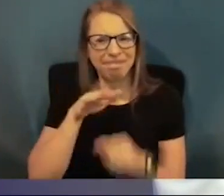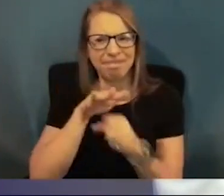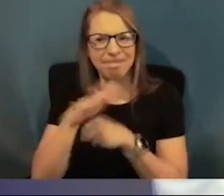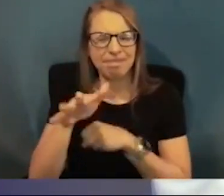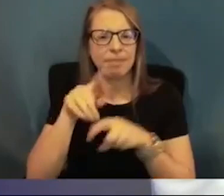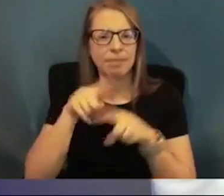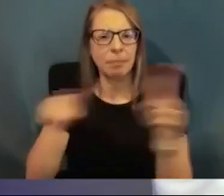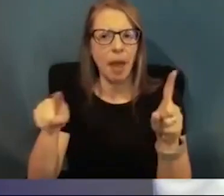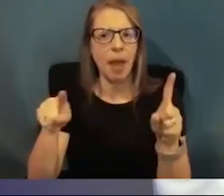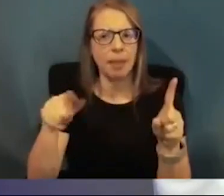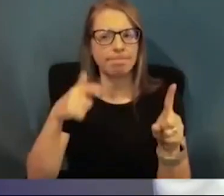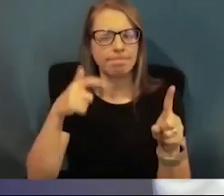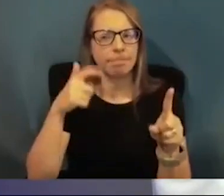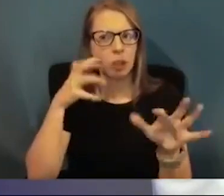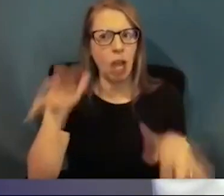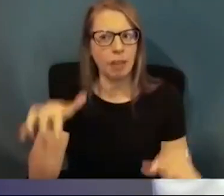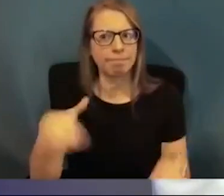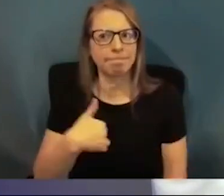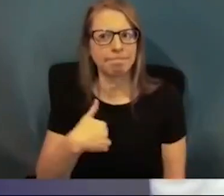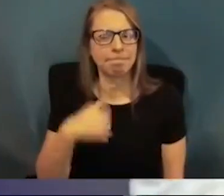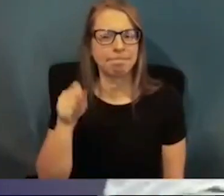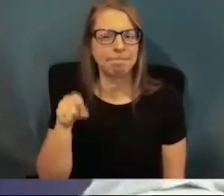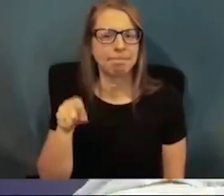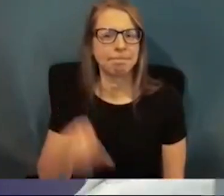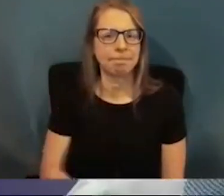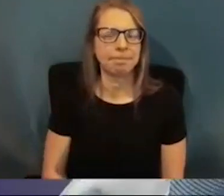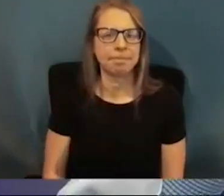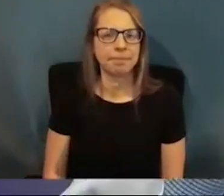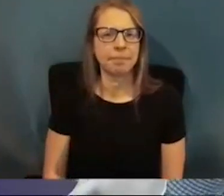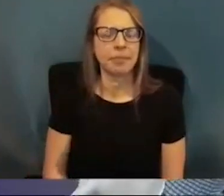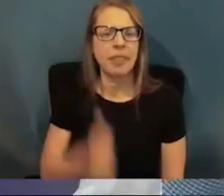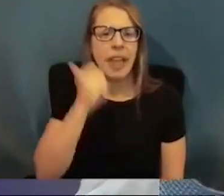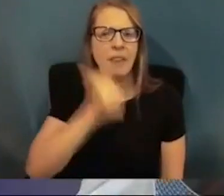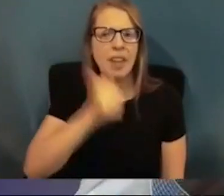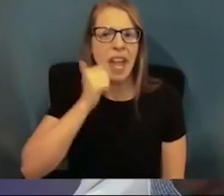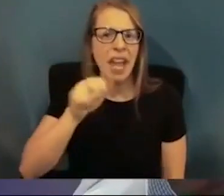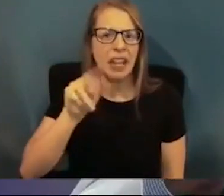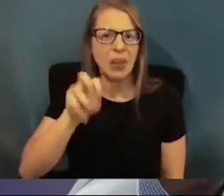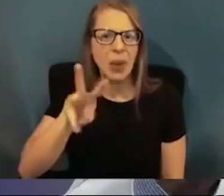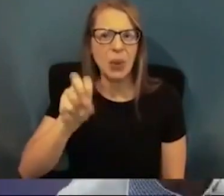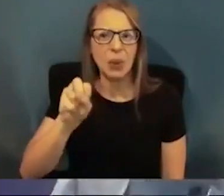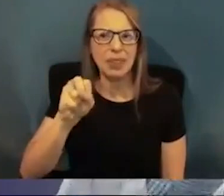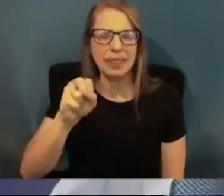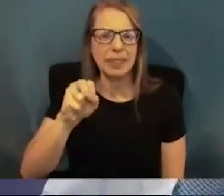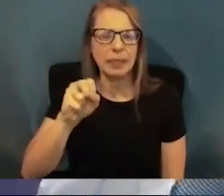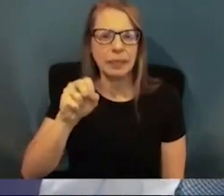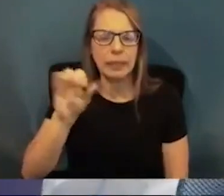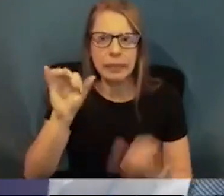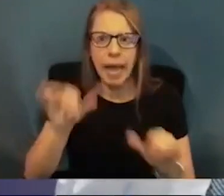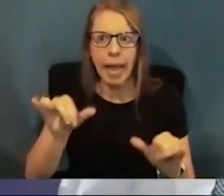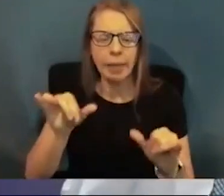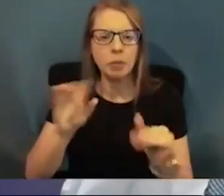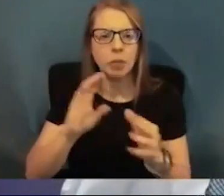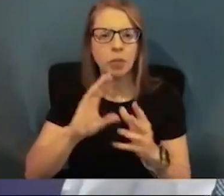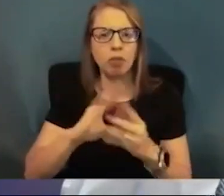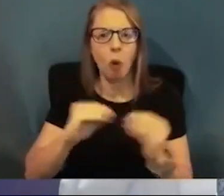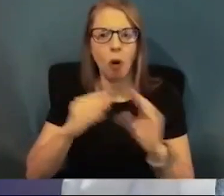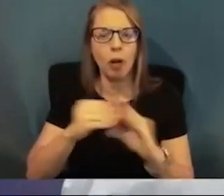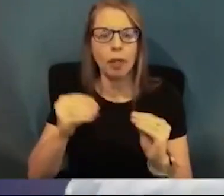me. I mean, you just, every day on the news, you see the same story. Somebody's in a hospital in